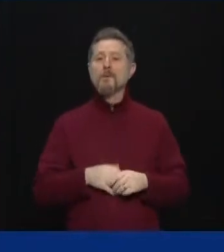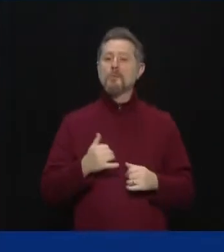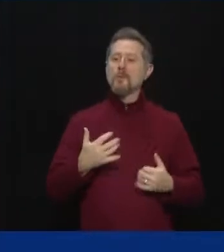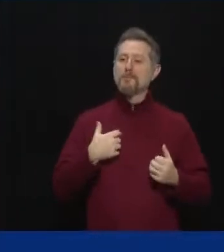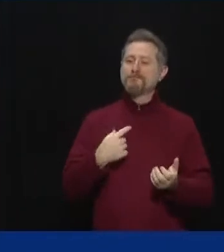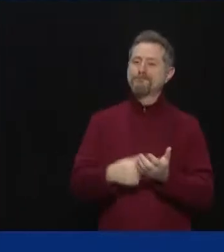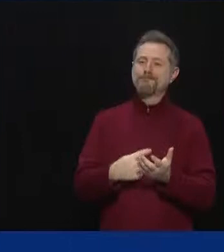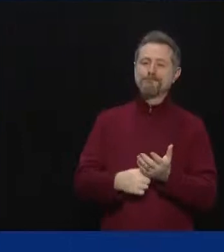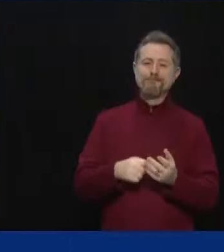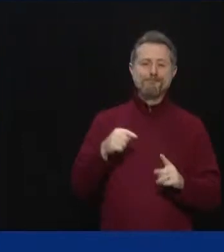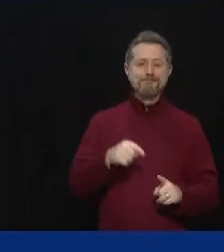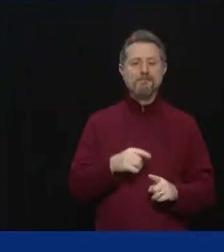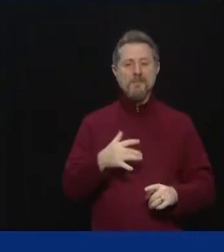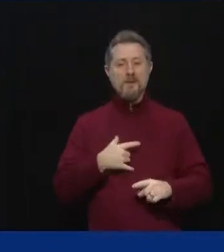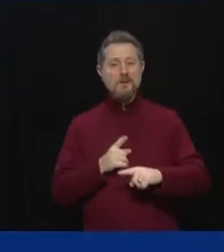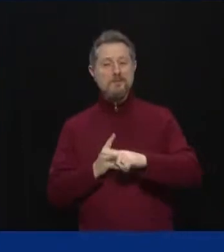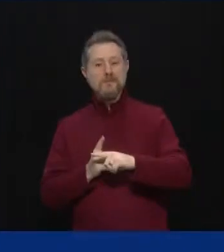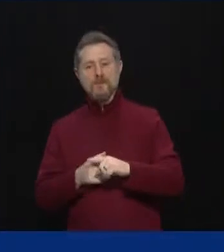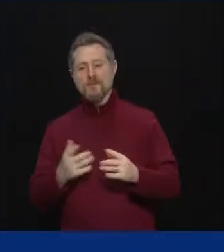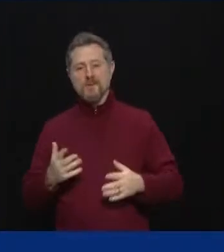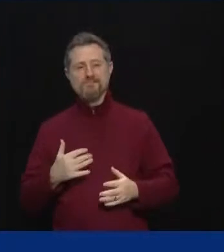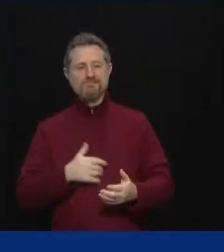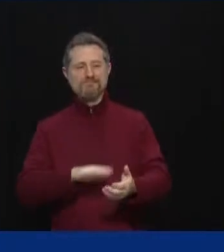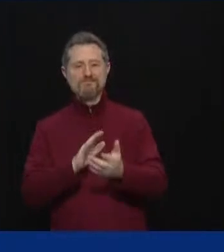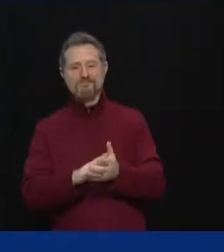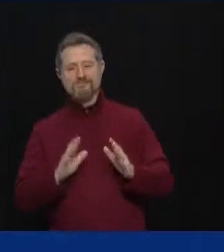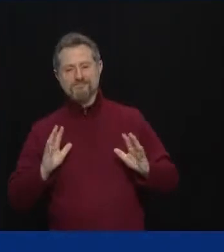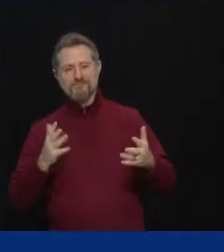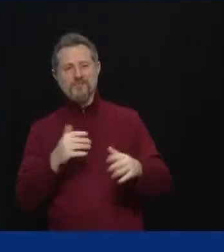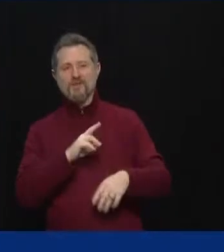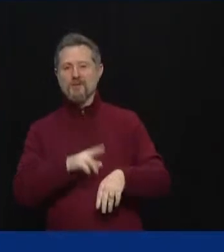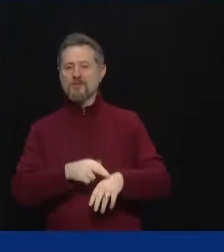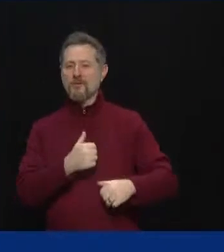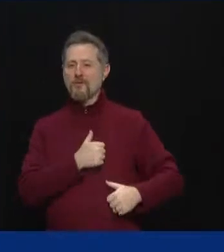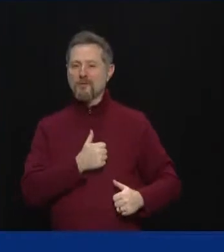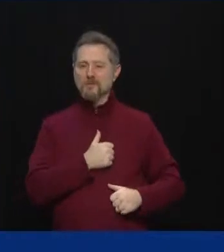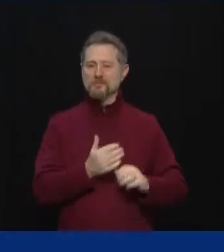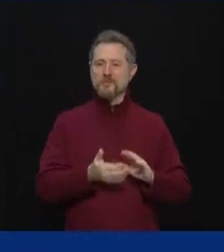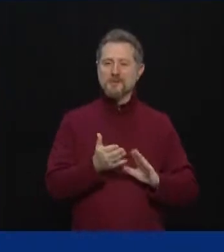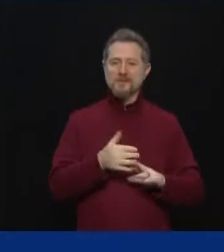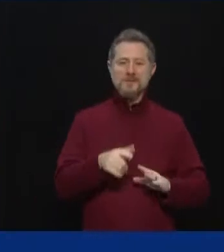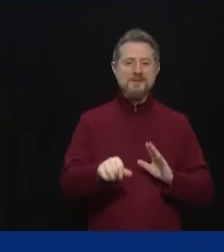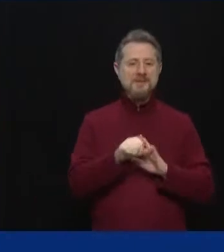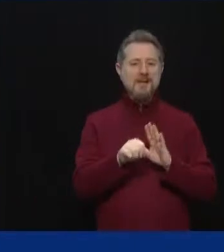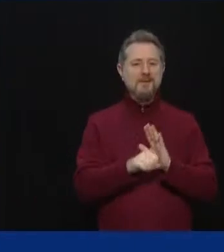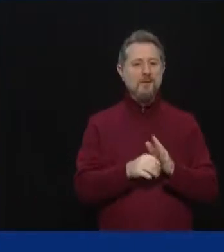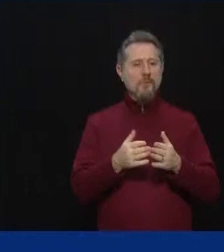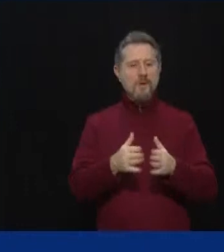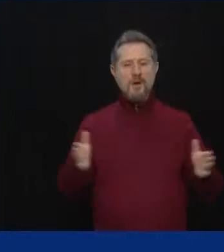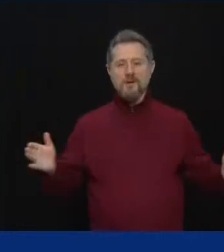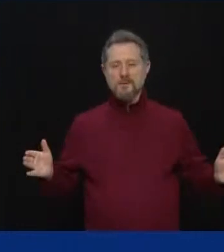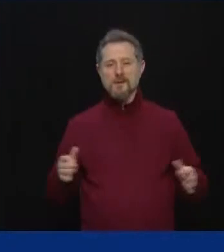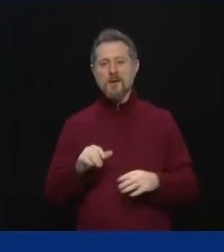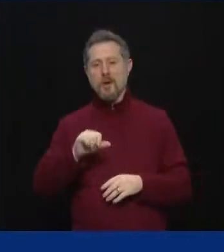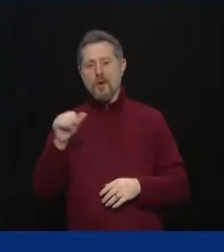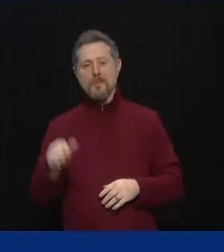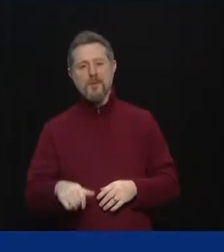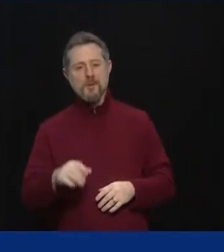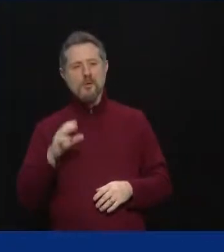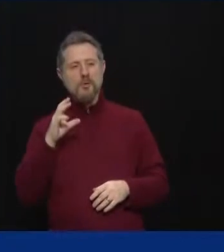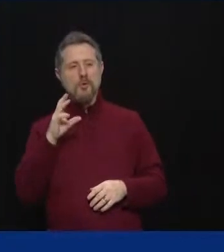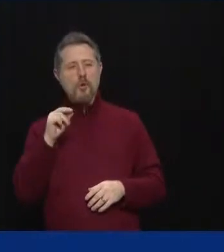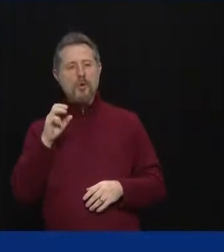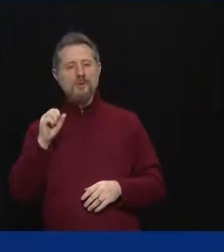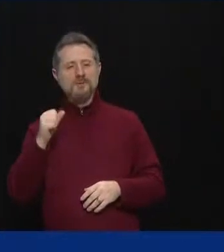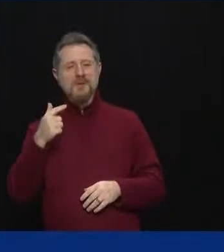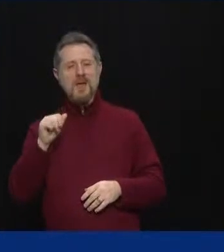very well. I want to give a shout out. I mentioned the National Guard earlier. They are running our statewide Albany Crossgates Mall vaccination site, which is right near the hotel I used to stay